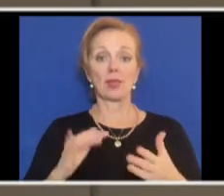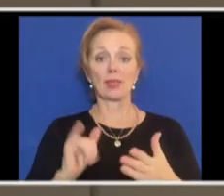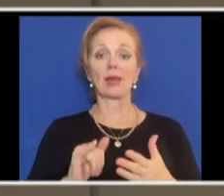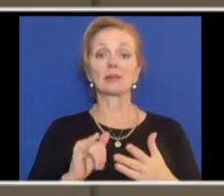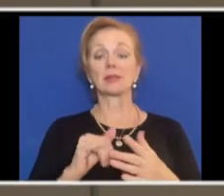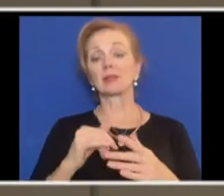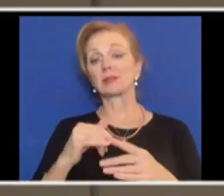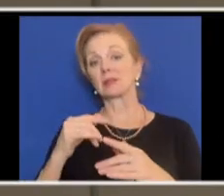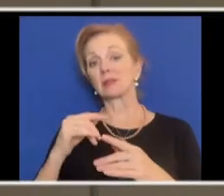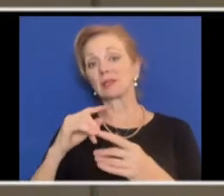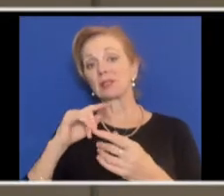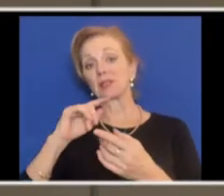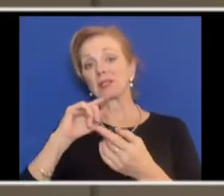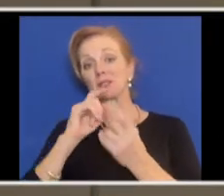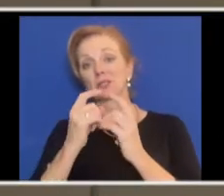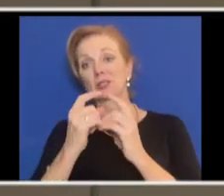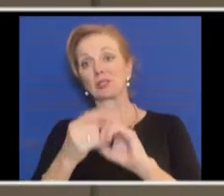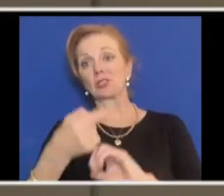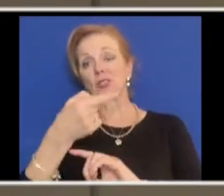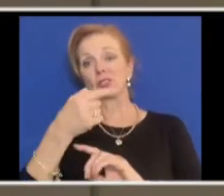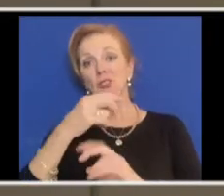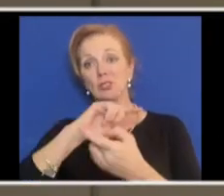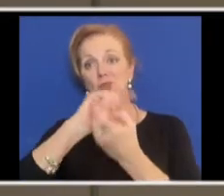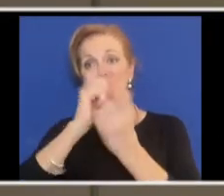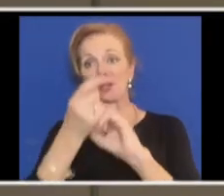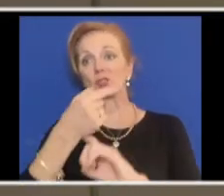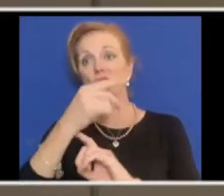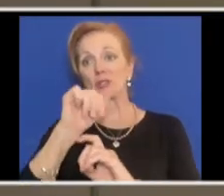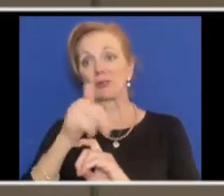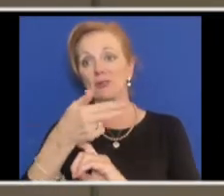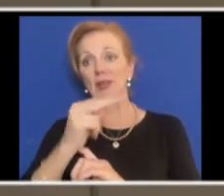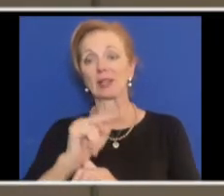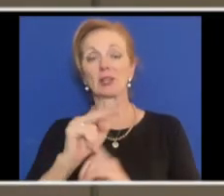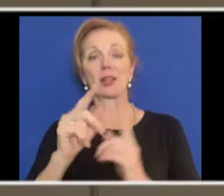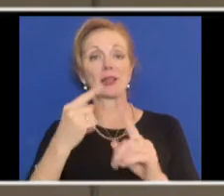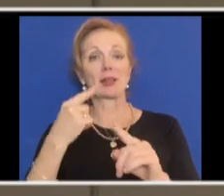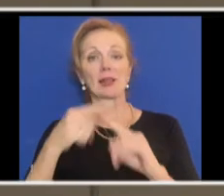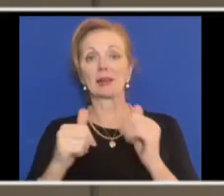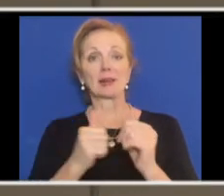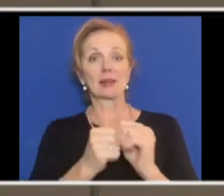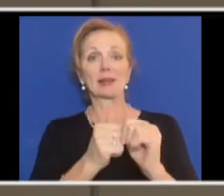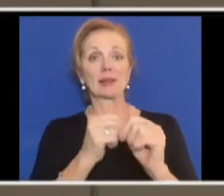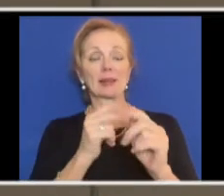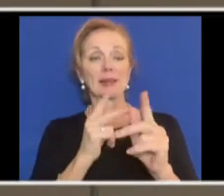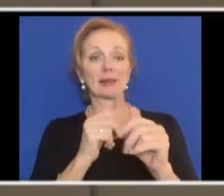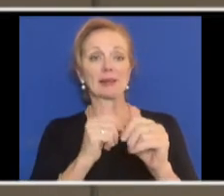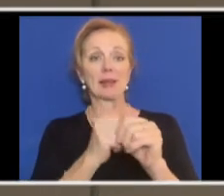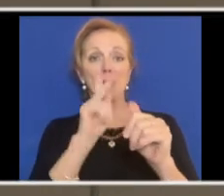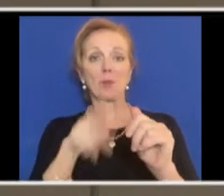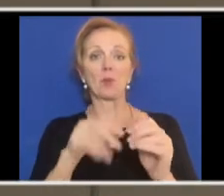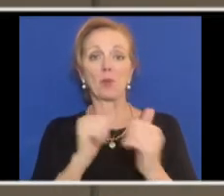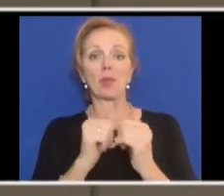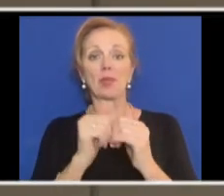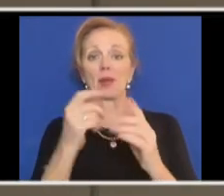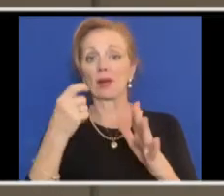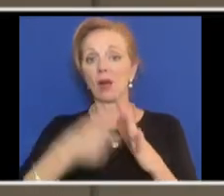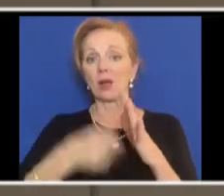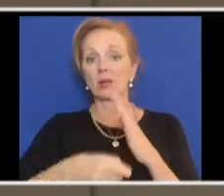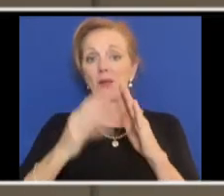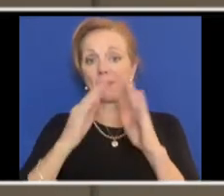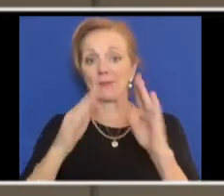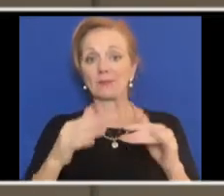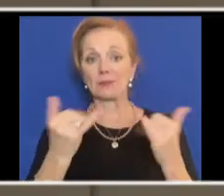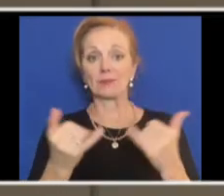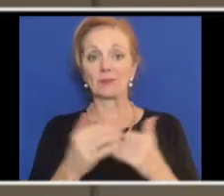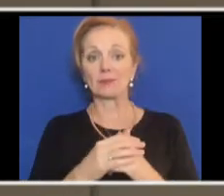displaced because they cannot keep up with uh the the cost of housing you know you know now